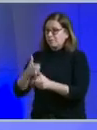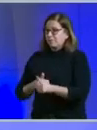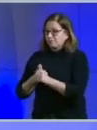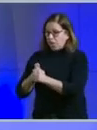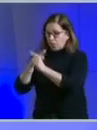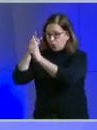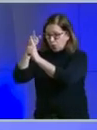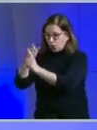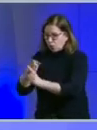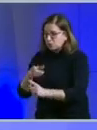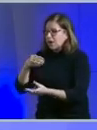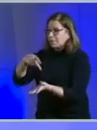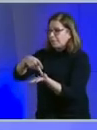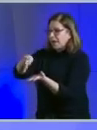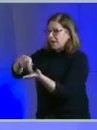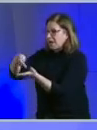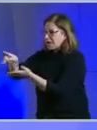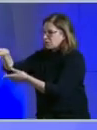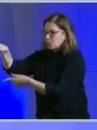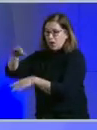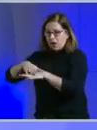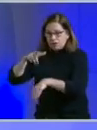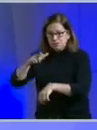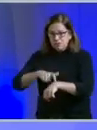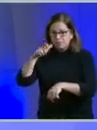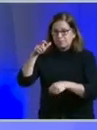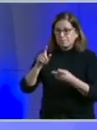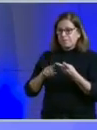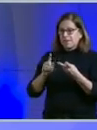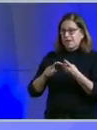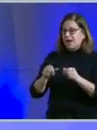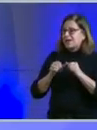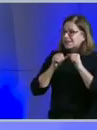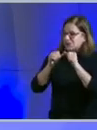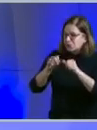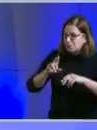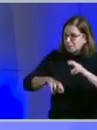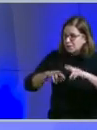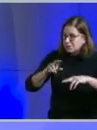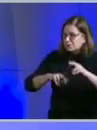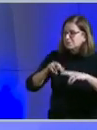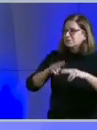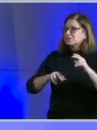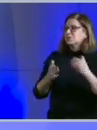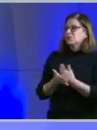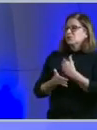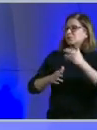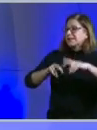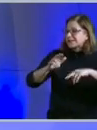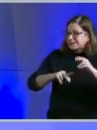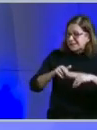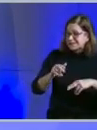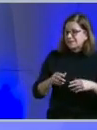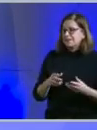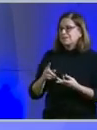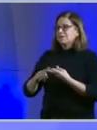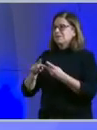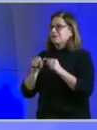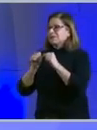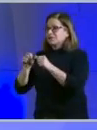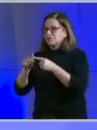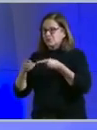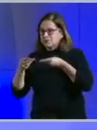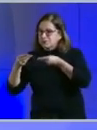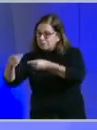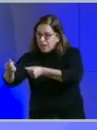time, building the public coffers, building our public finances, building public services,